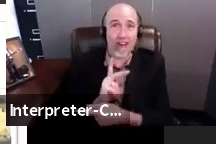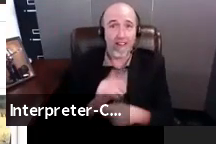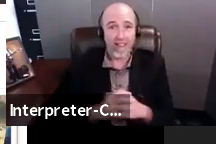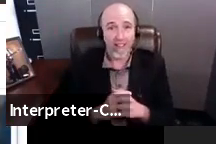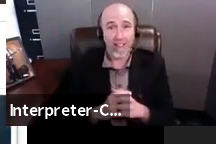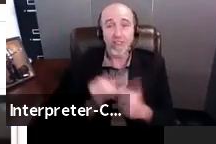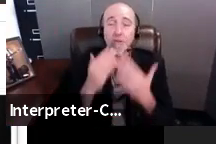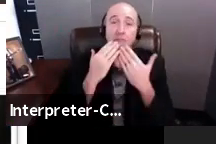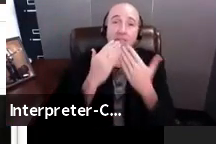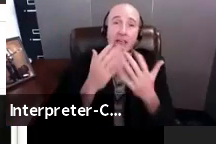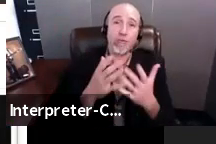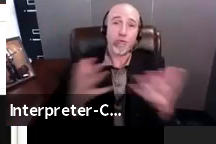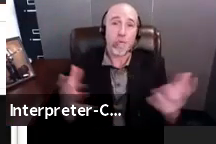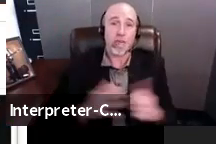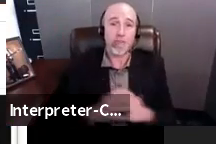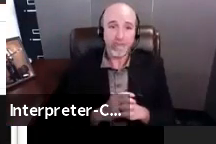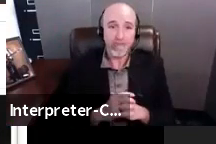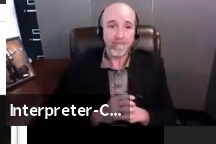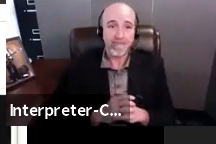thank you very much.